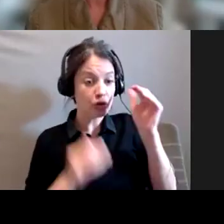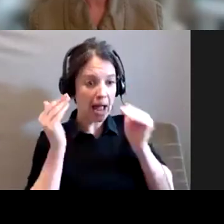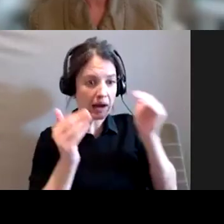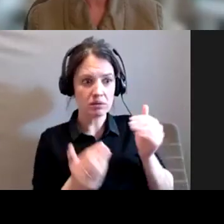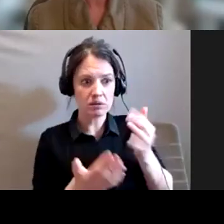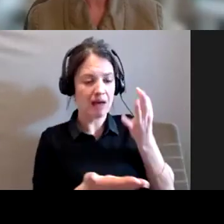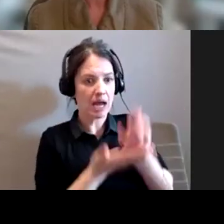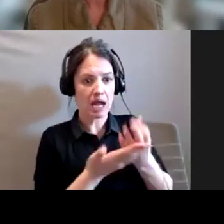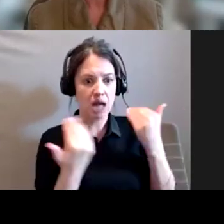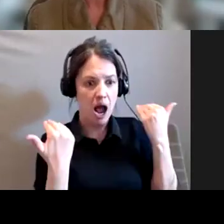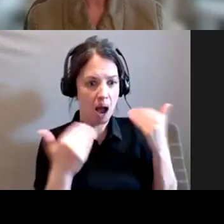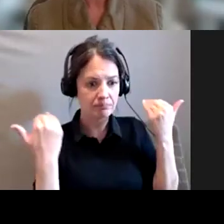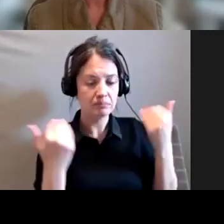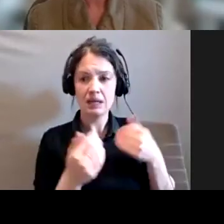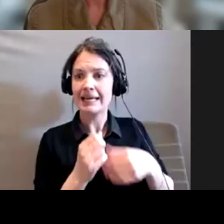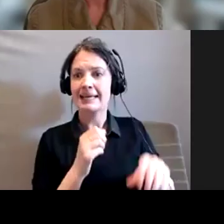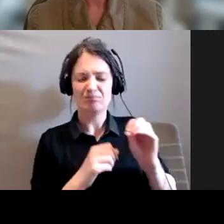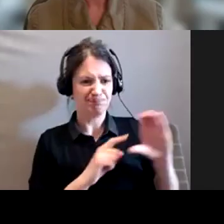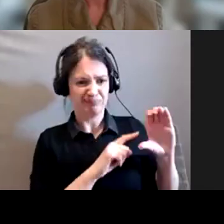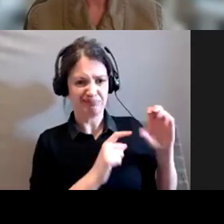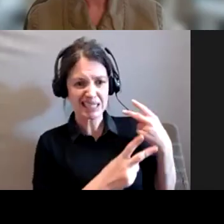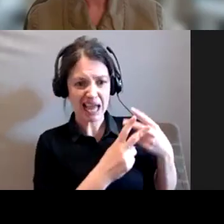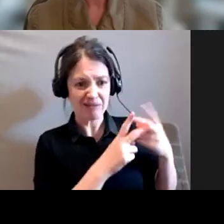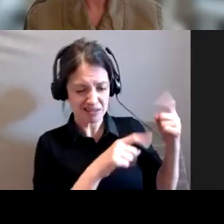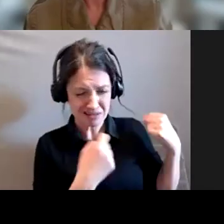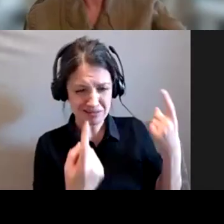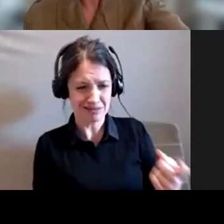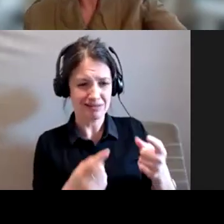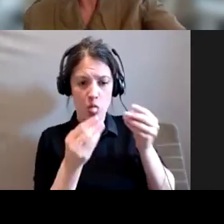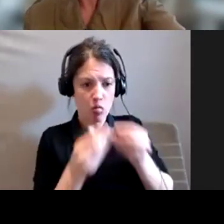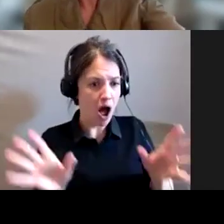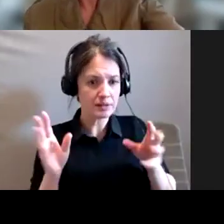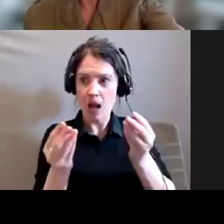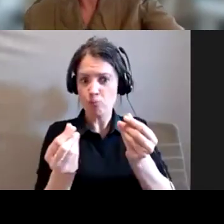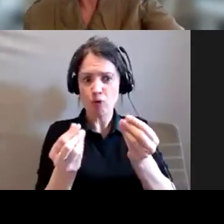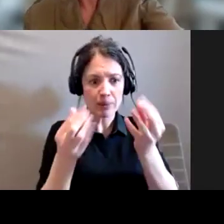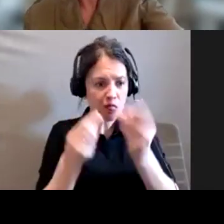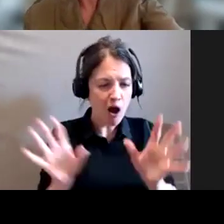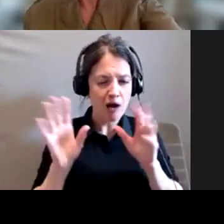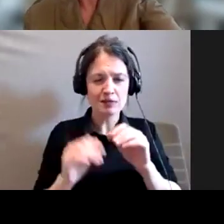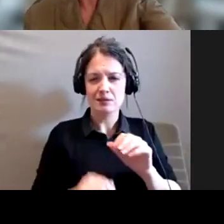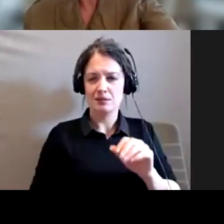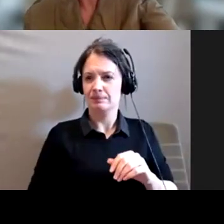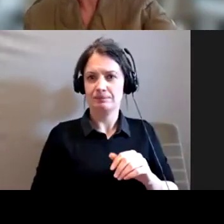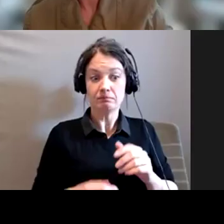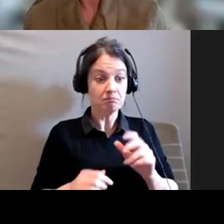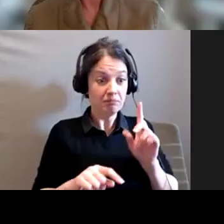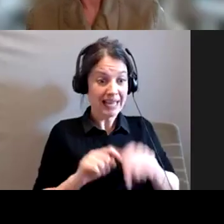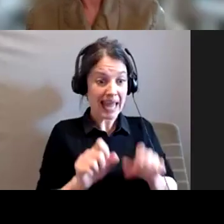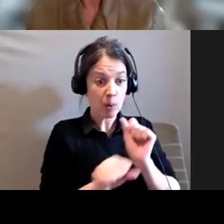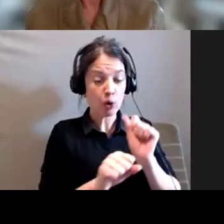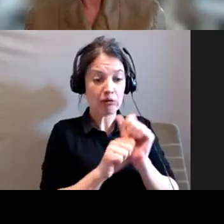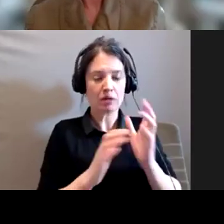their savings, their access to bank accounts, their property, their land, or their ability to work or to make